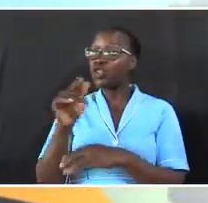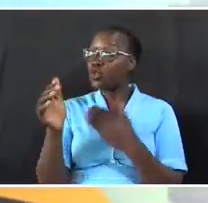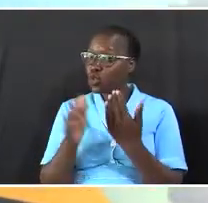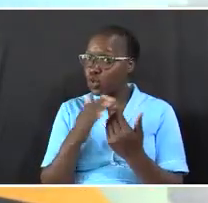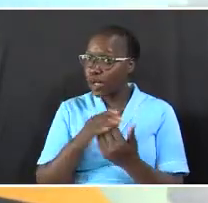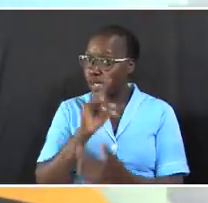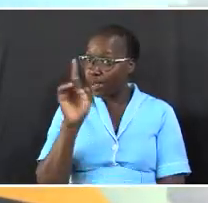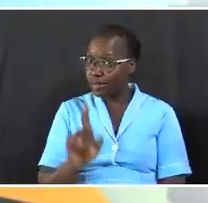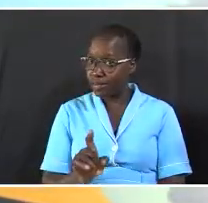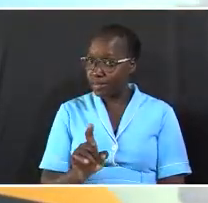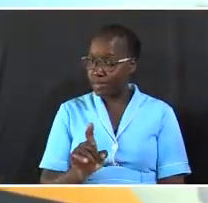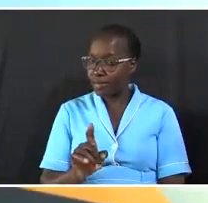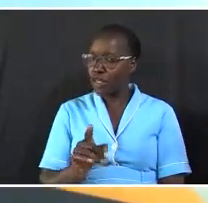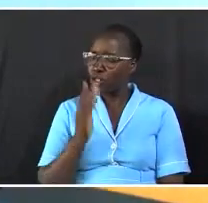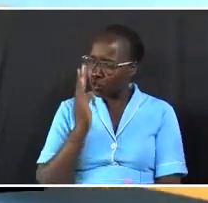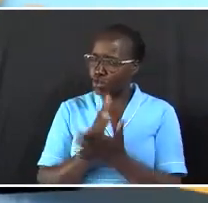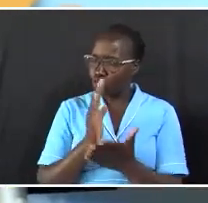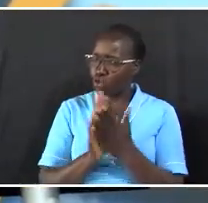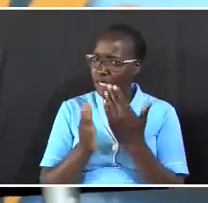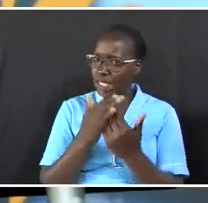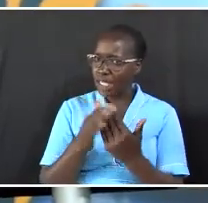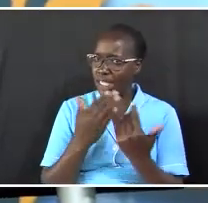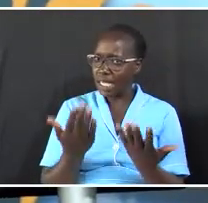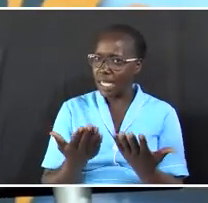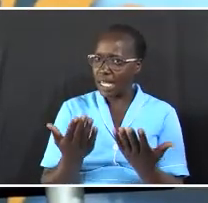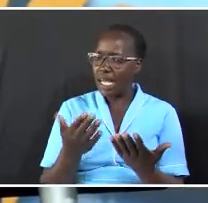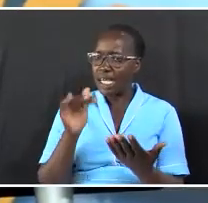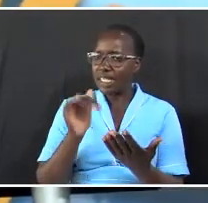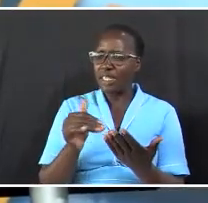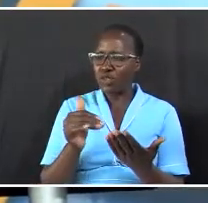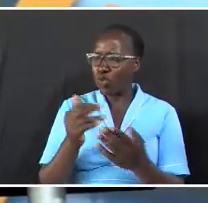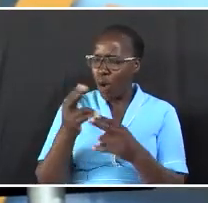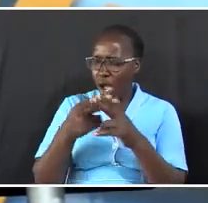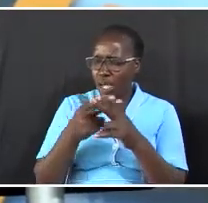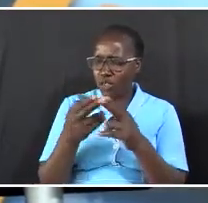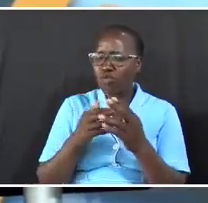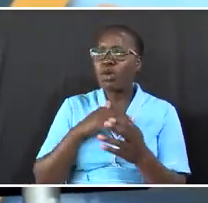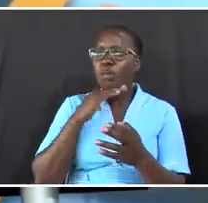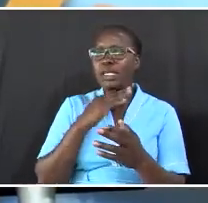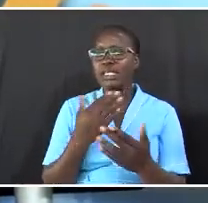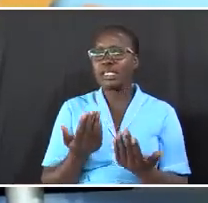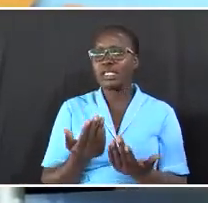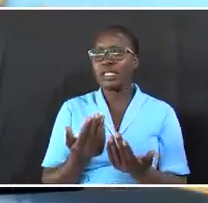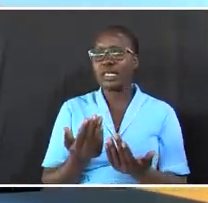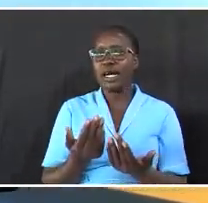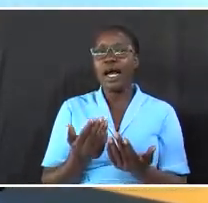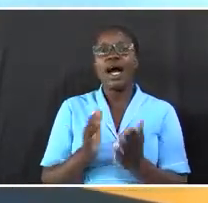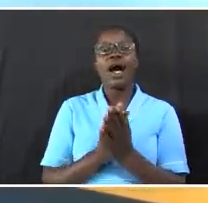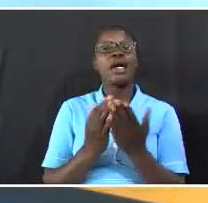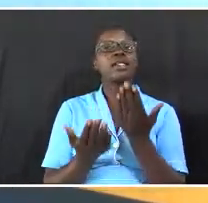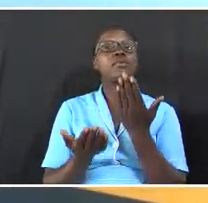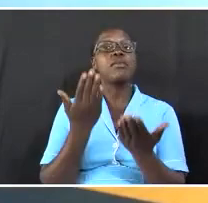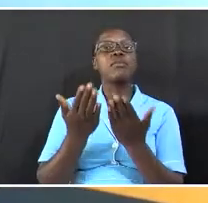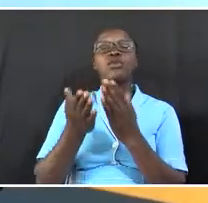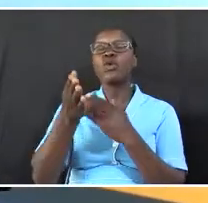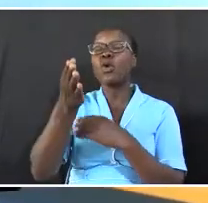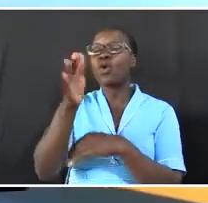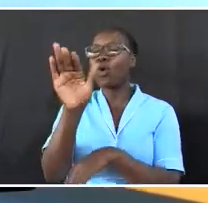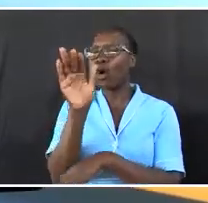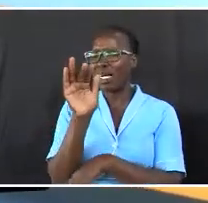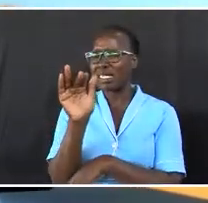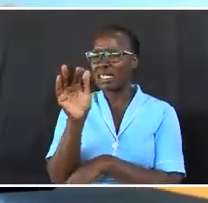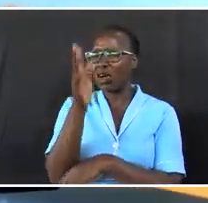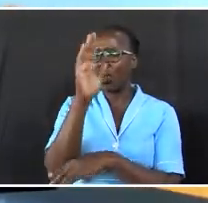care? Do you really care that we are about to perish? Yeah? And maybe you're asking God the same